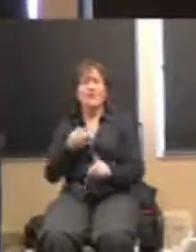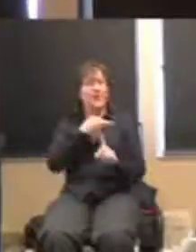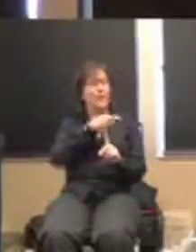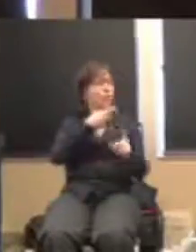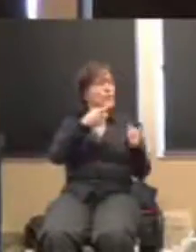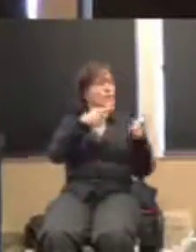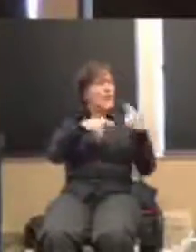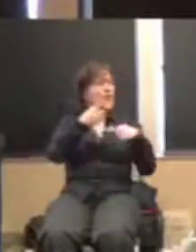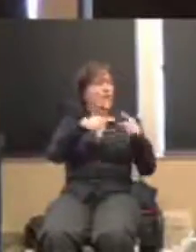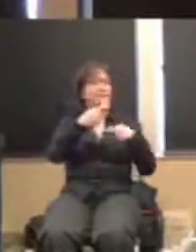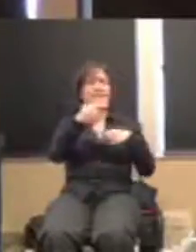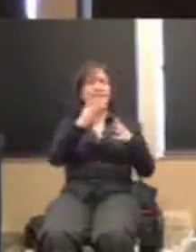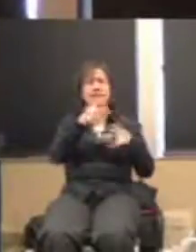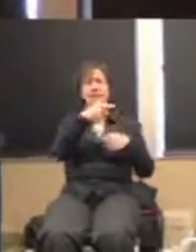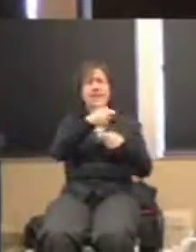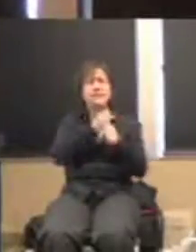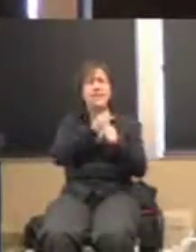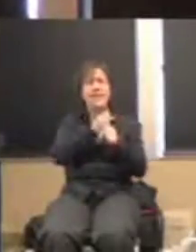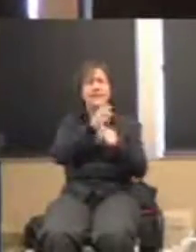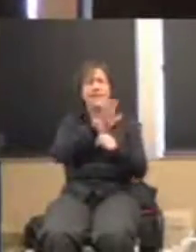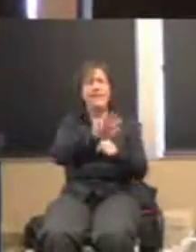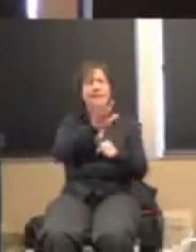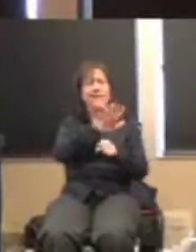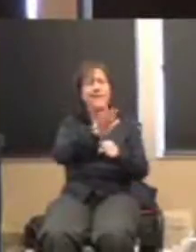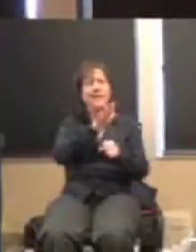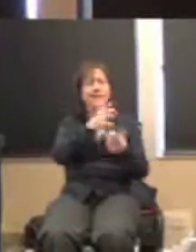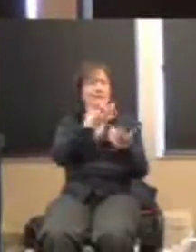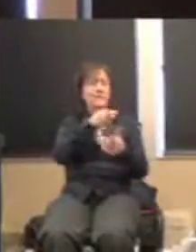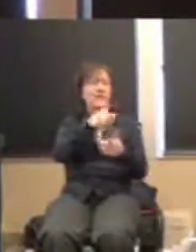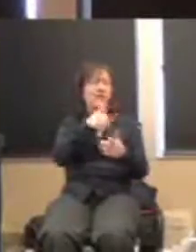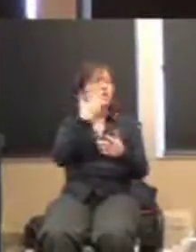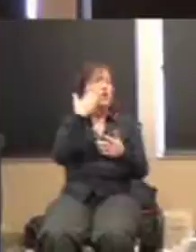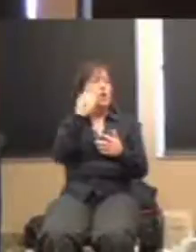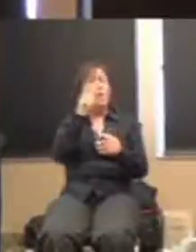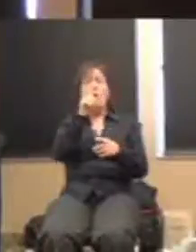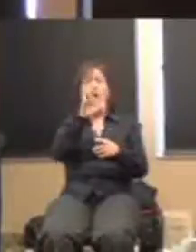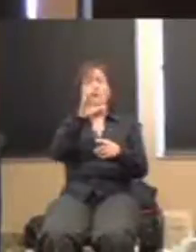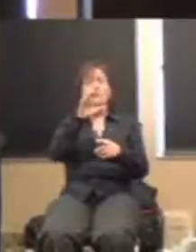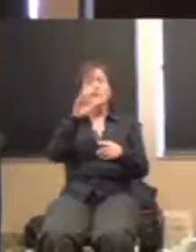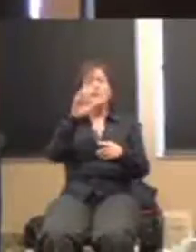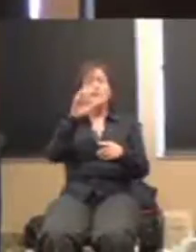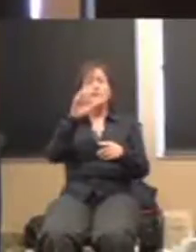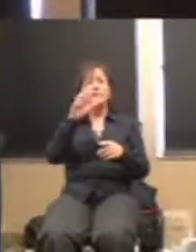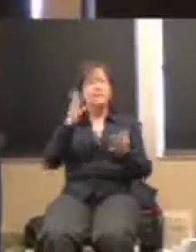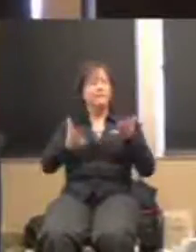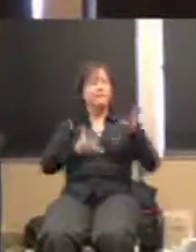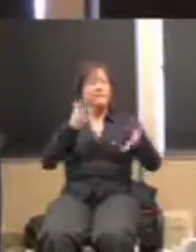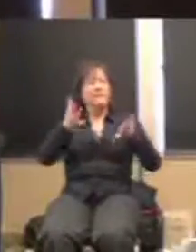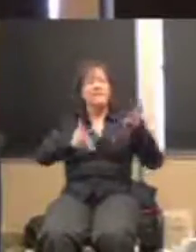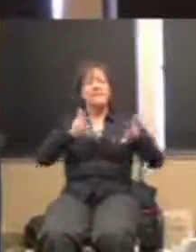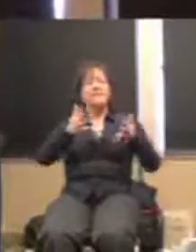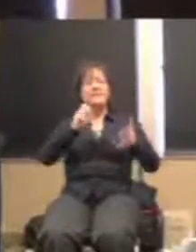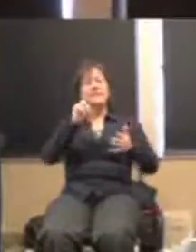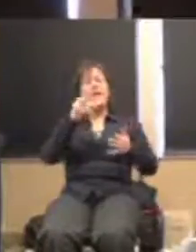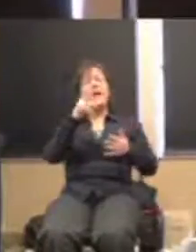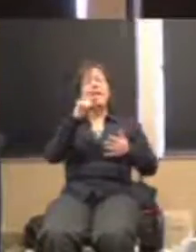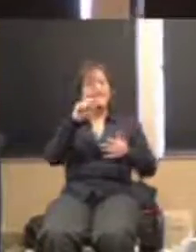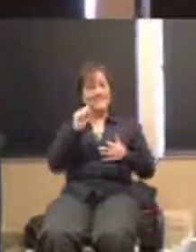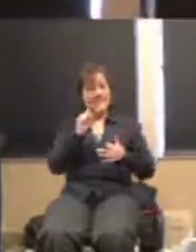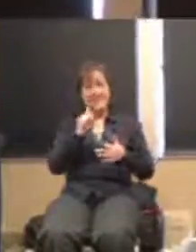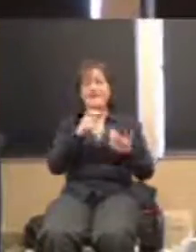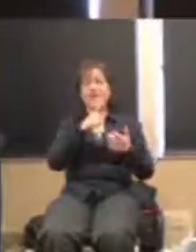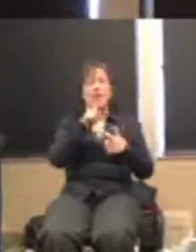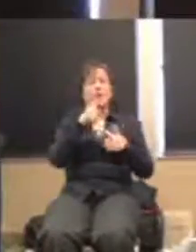are approximations. And so they may have 100 signs, but they only have 100 signs with the 4 people that they're with on a